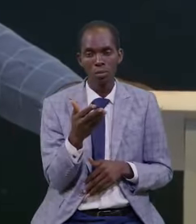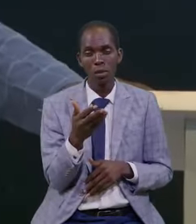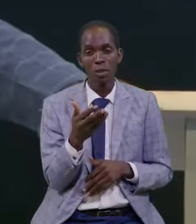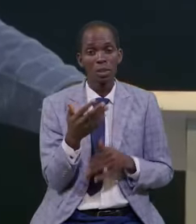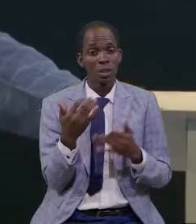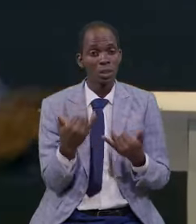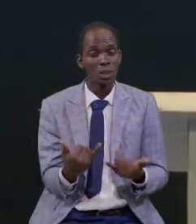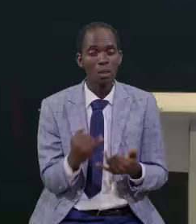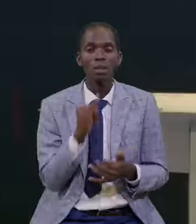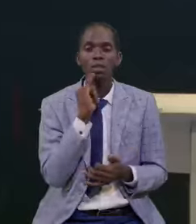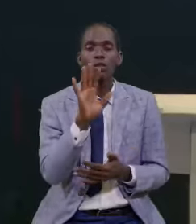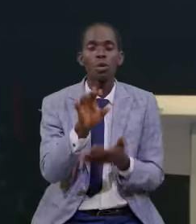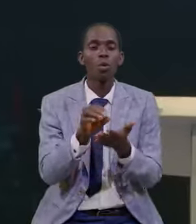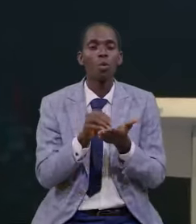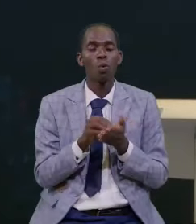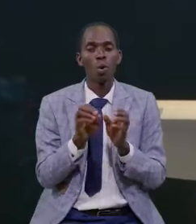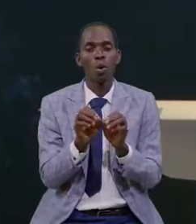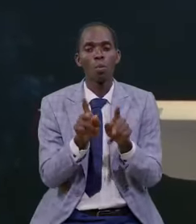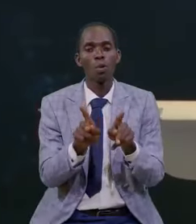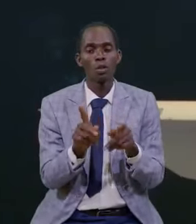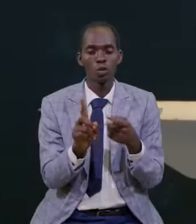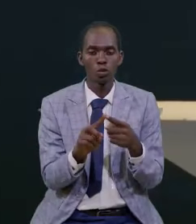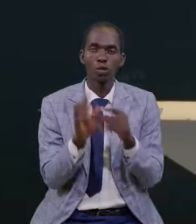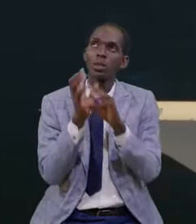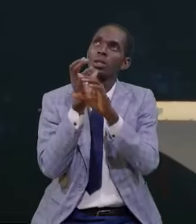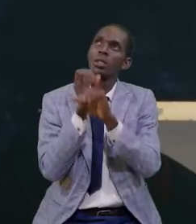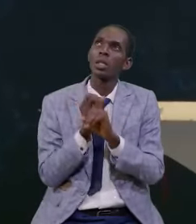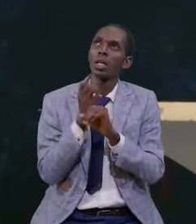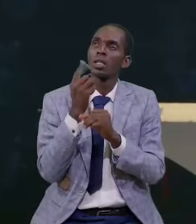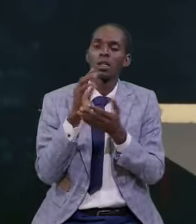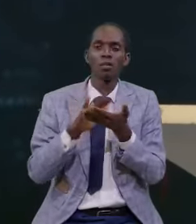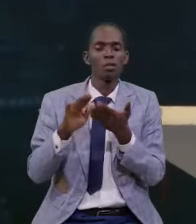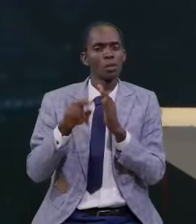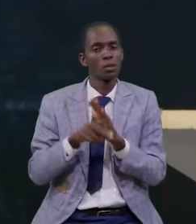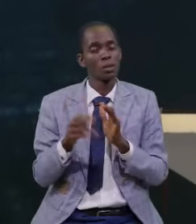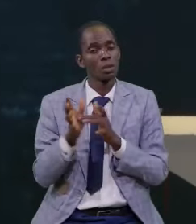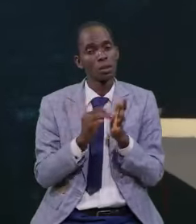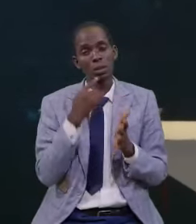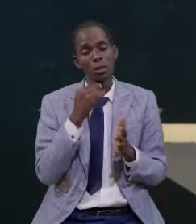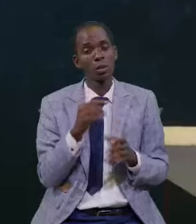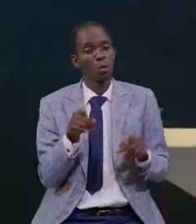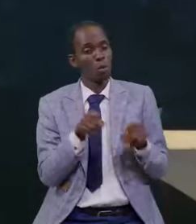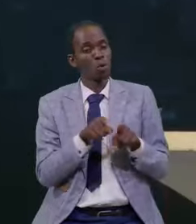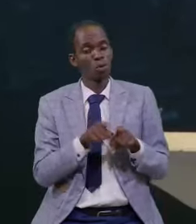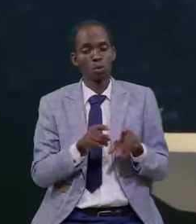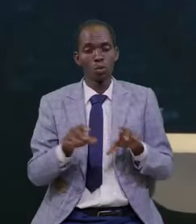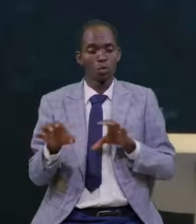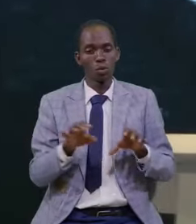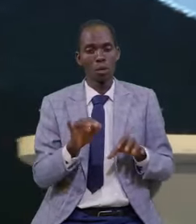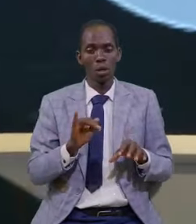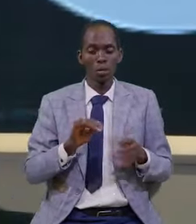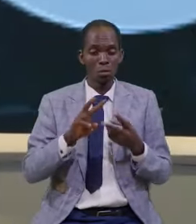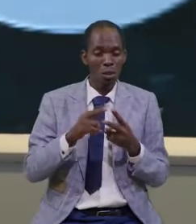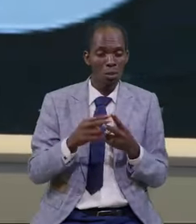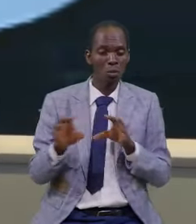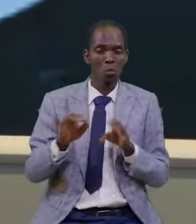to have the forgiveness. Neither do I condemn you. Maybe you're looking for condemnation. I'm so